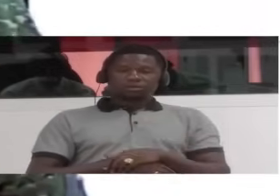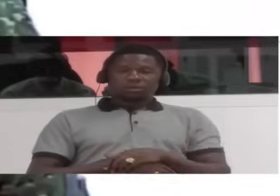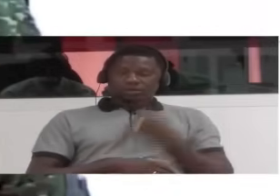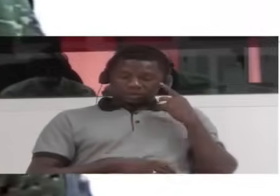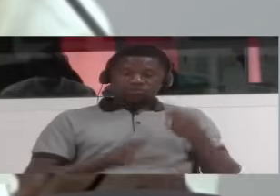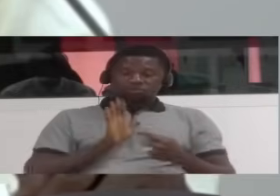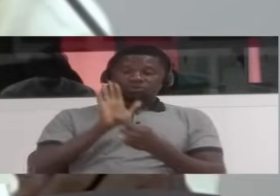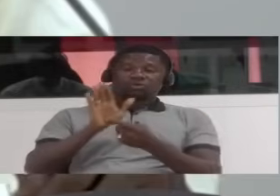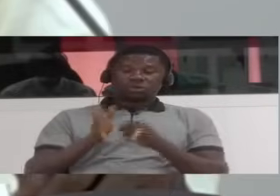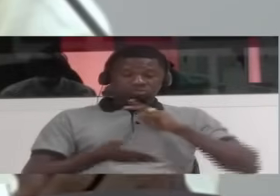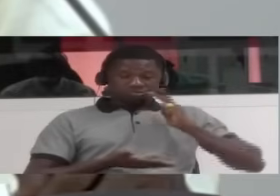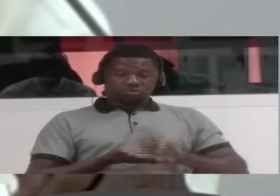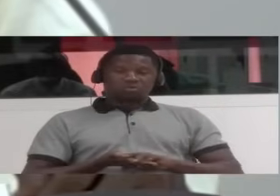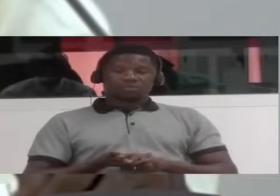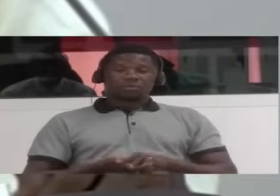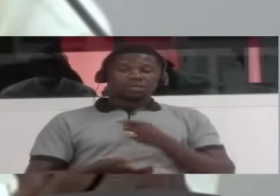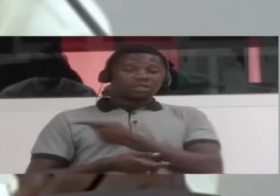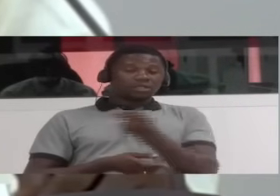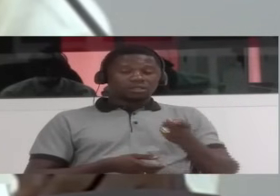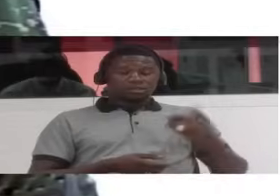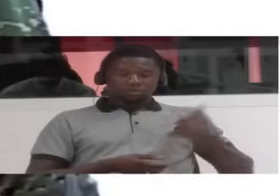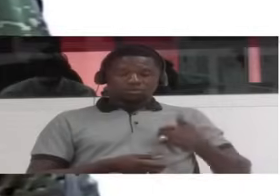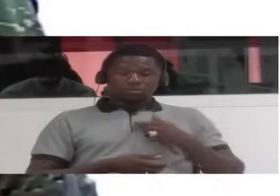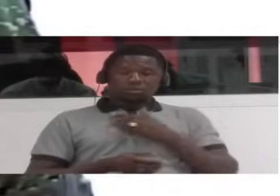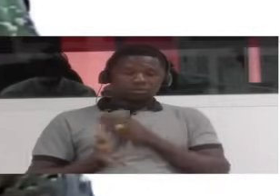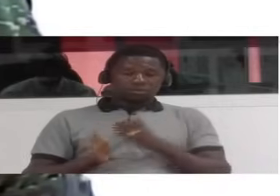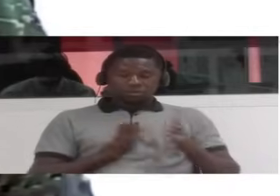evidence that these people were planning,